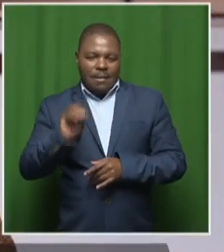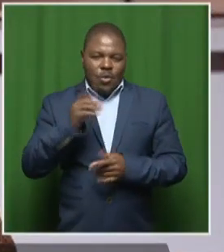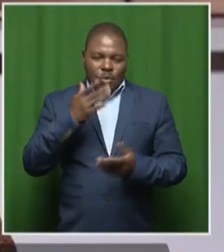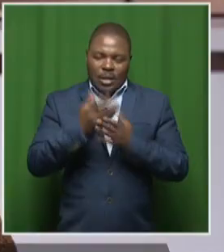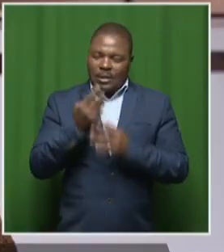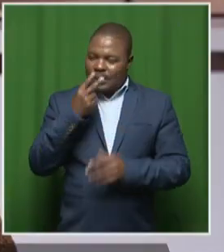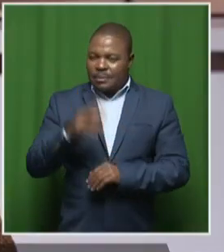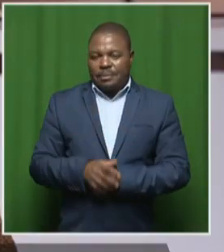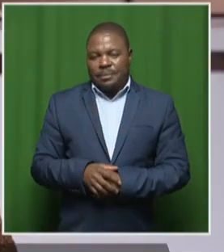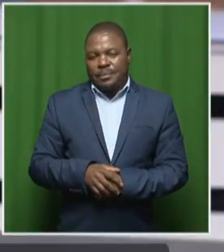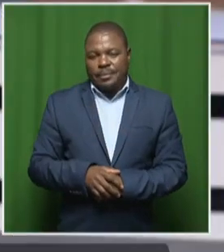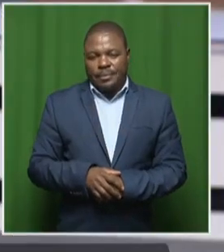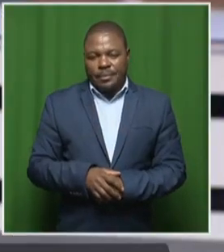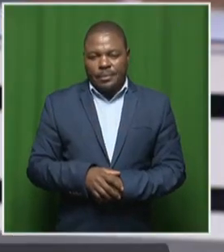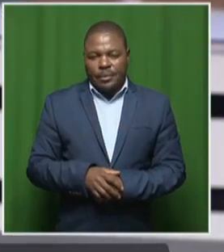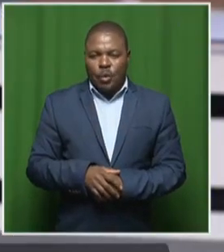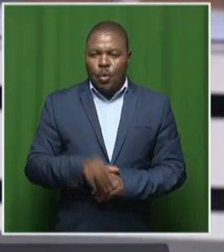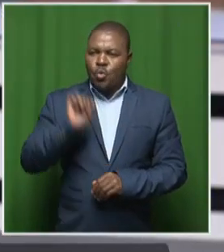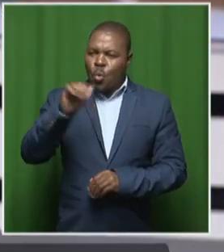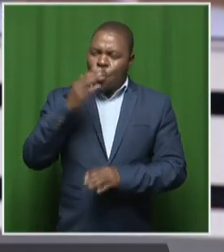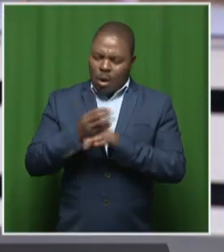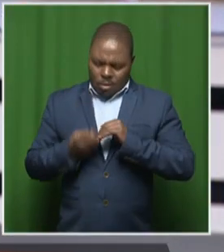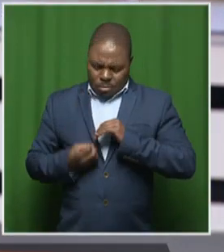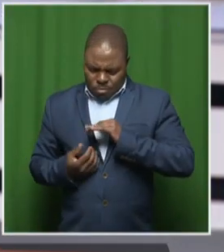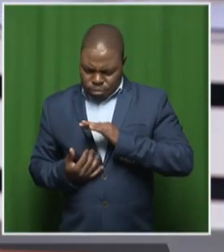how do you constantly find inspiration in your work?